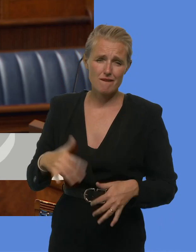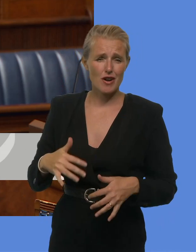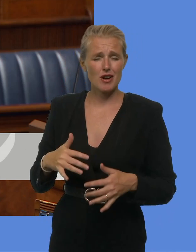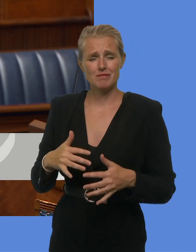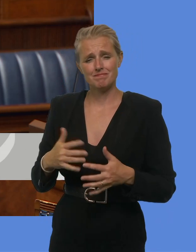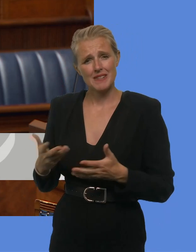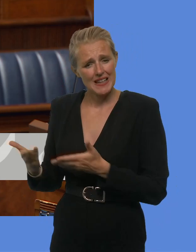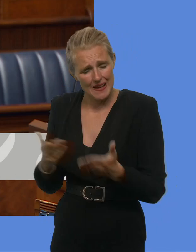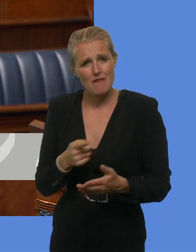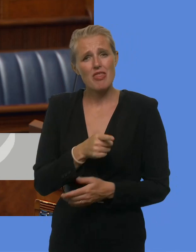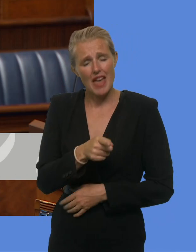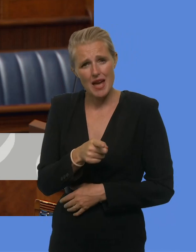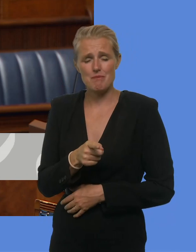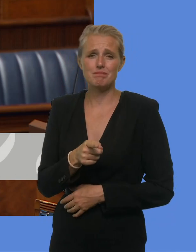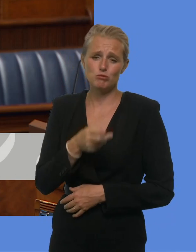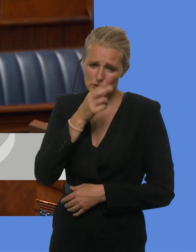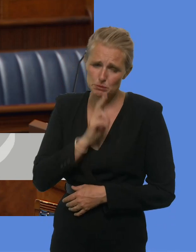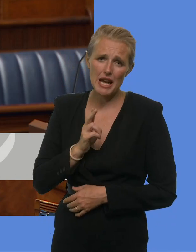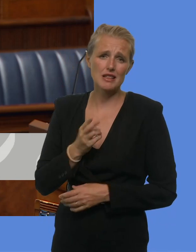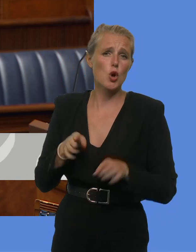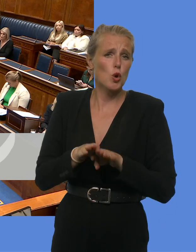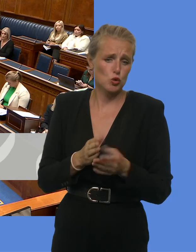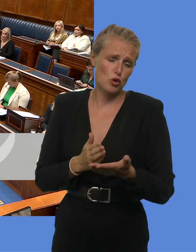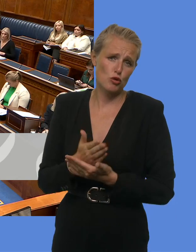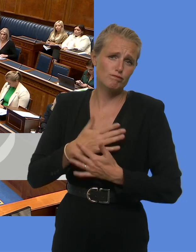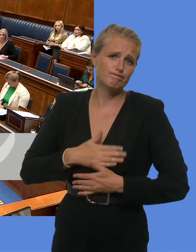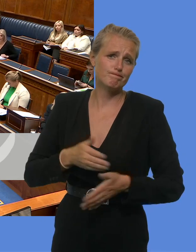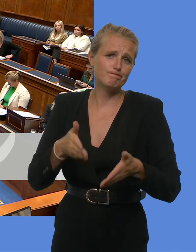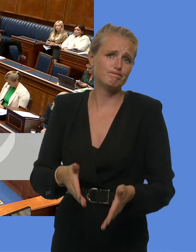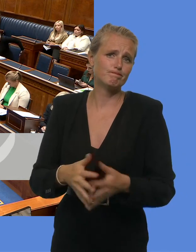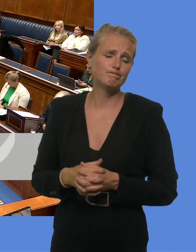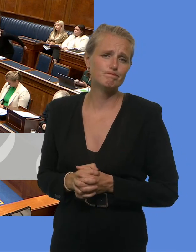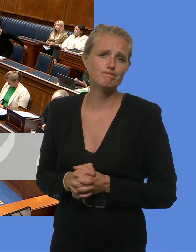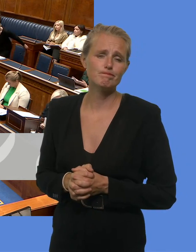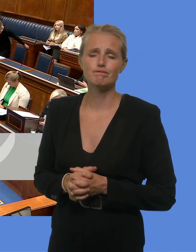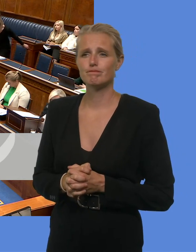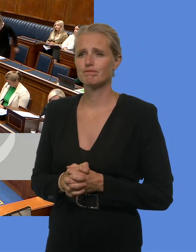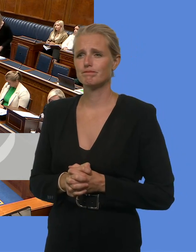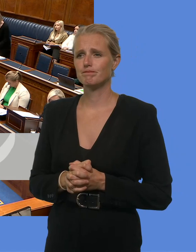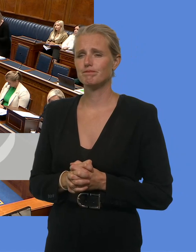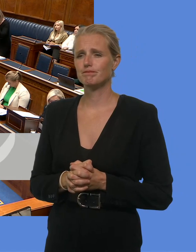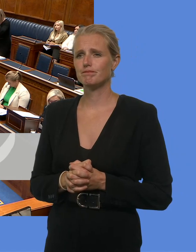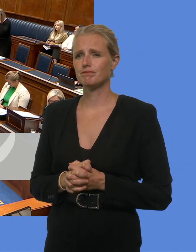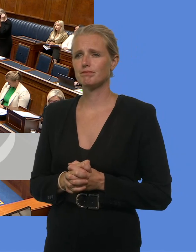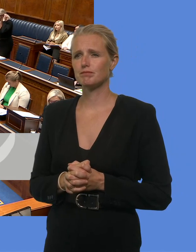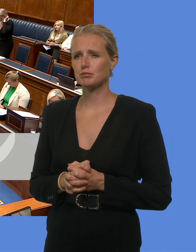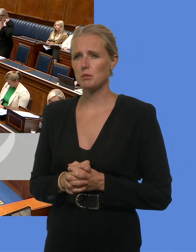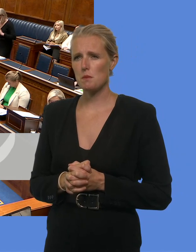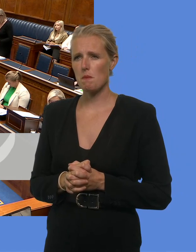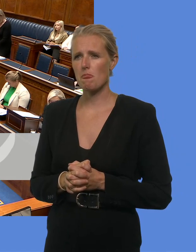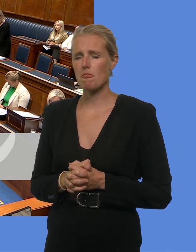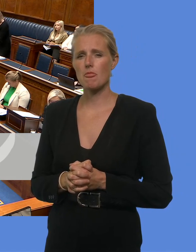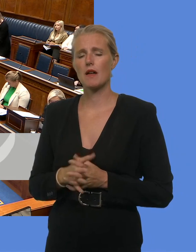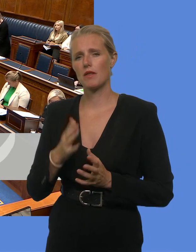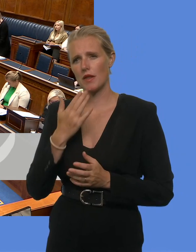and should have got, which is that respect and that closure. Linda Dillon. And Corlia, thank you, and